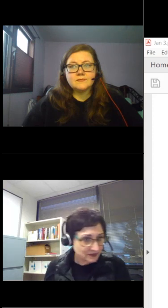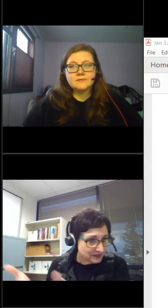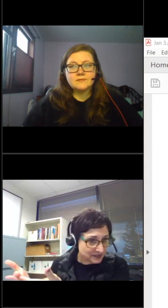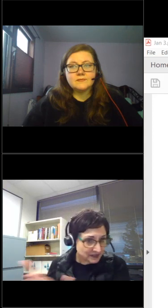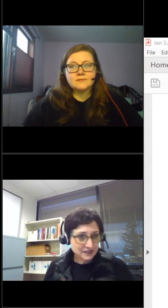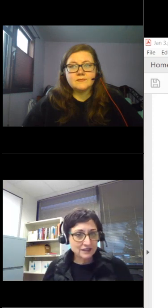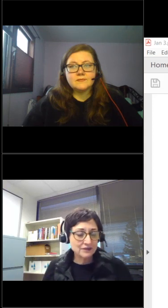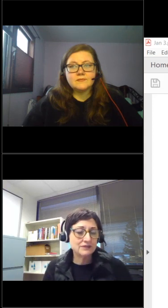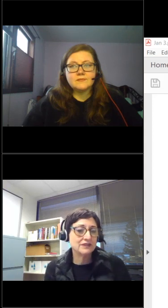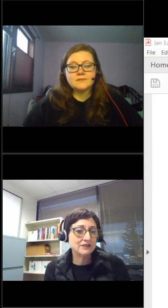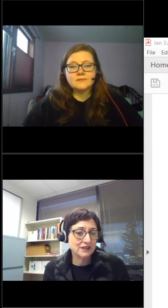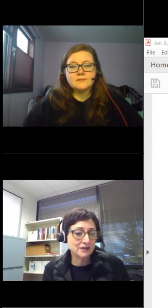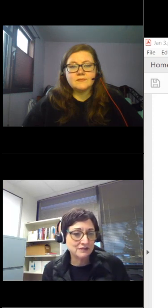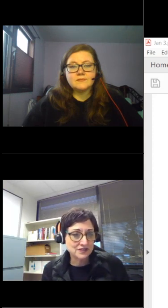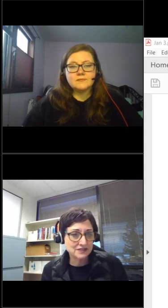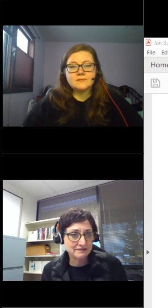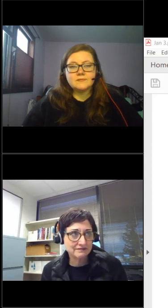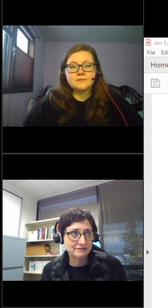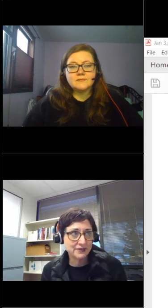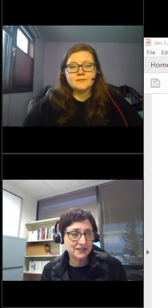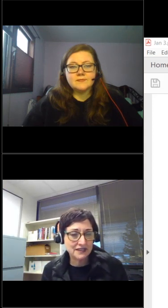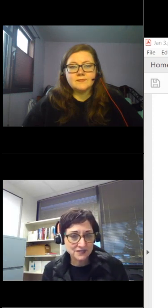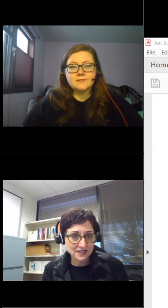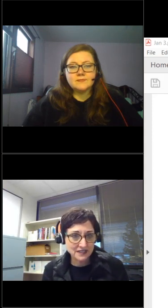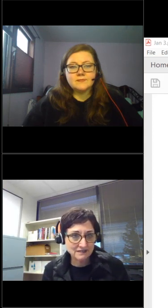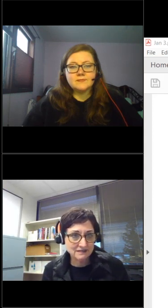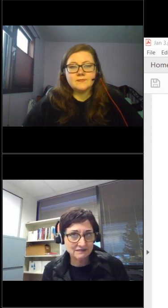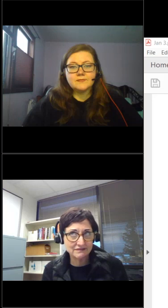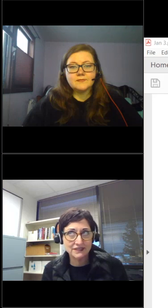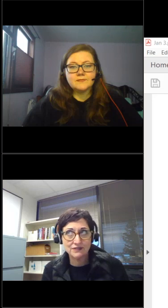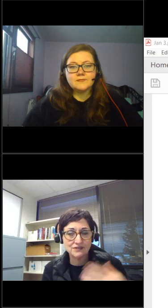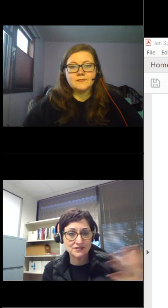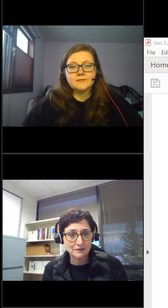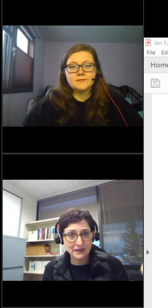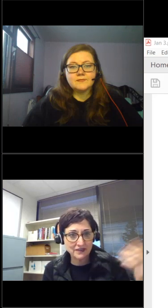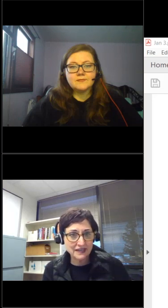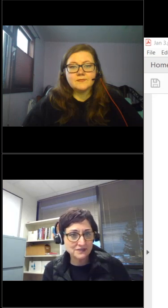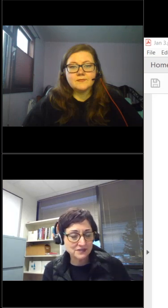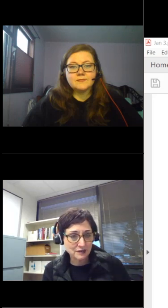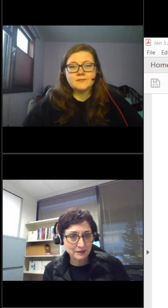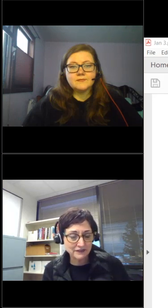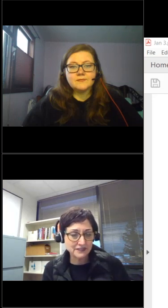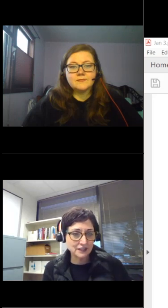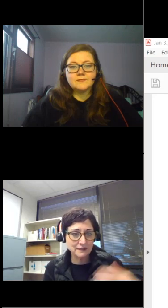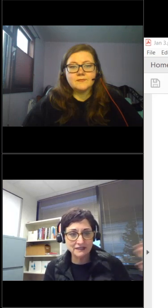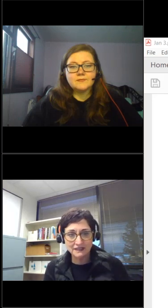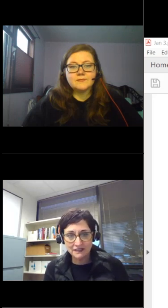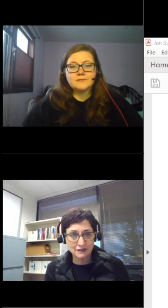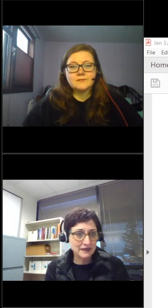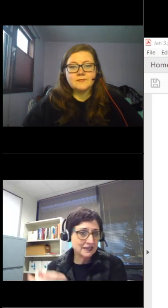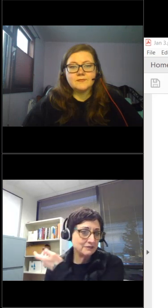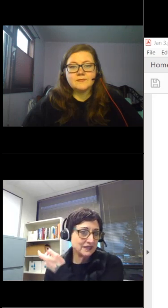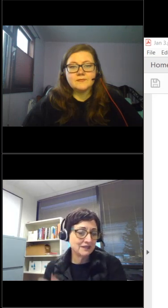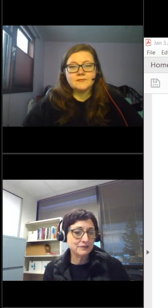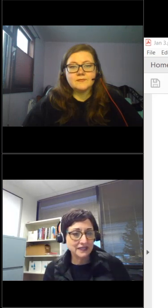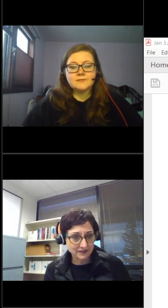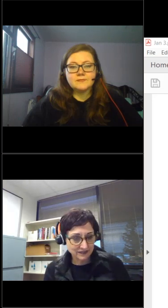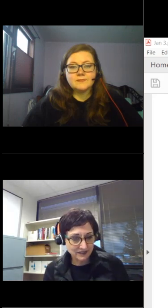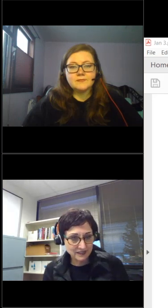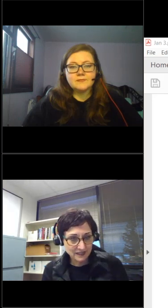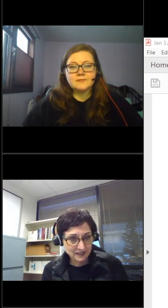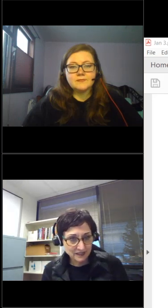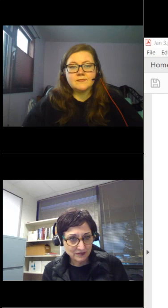you, they could just put it outside. You could stop by their house, drop off a document, come back and pick it up